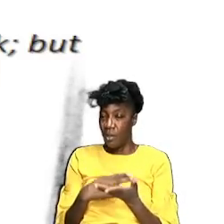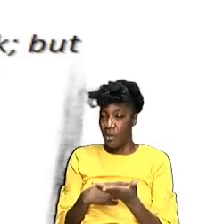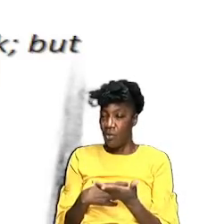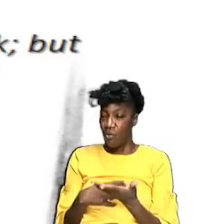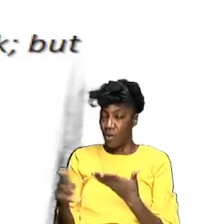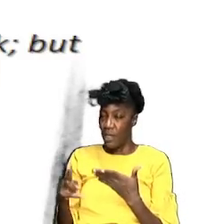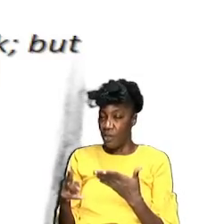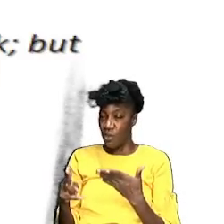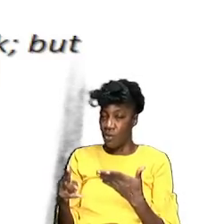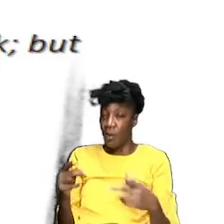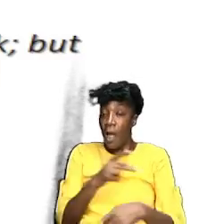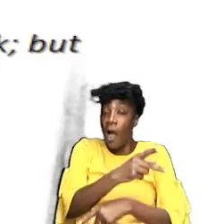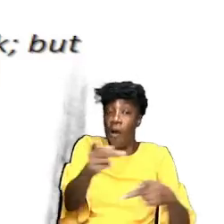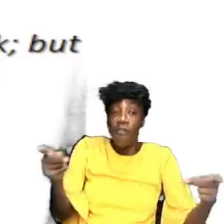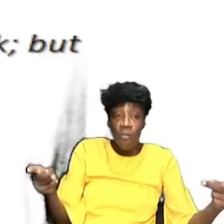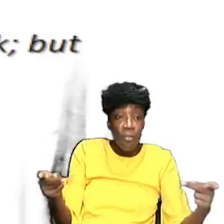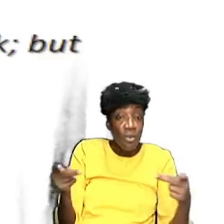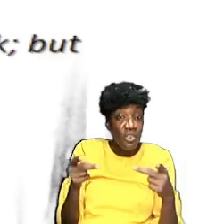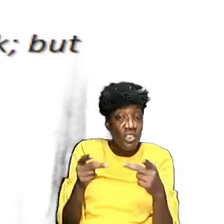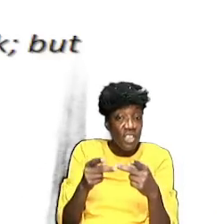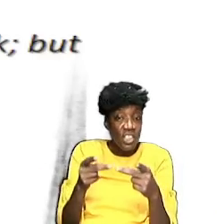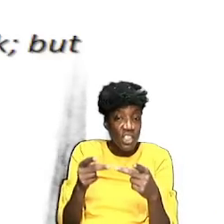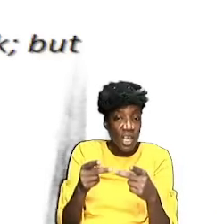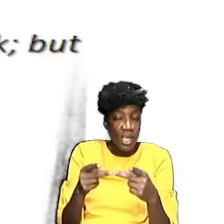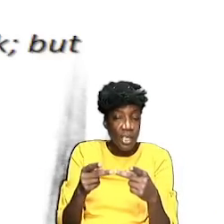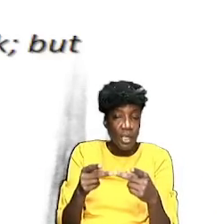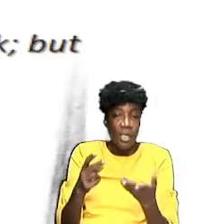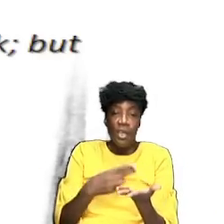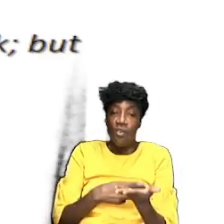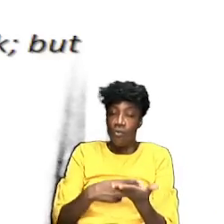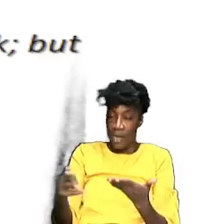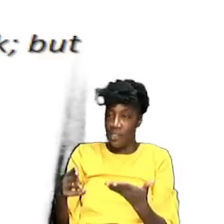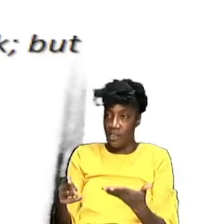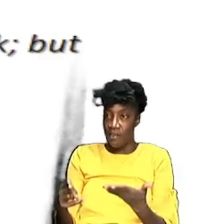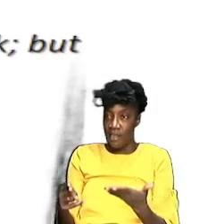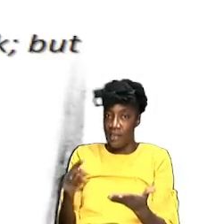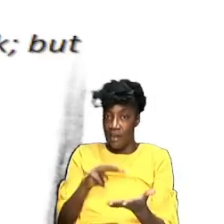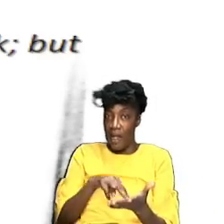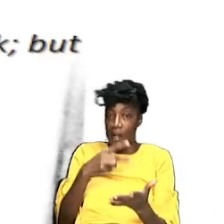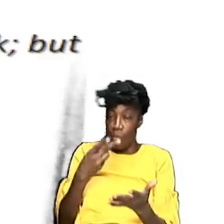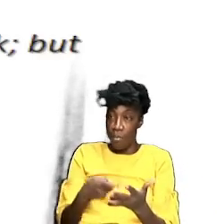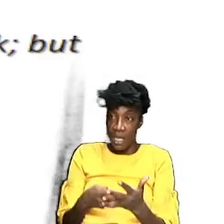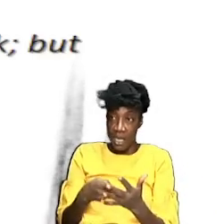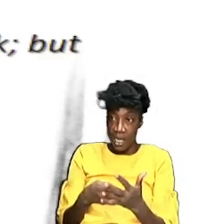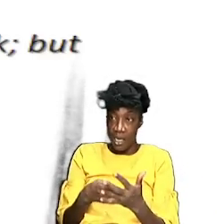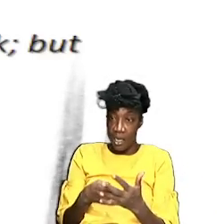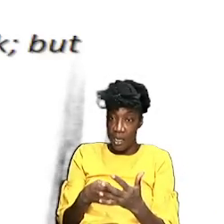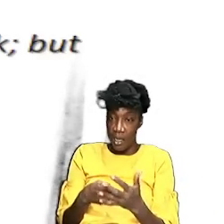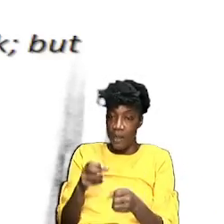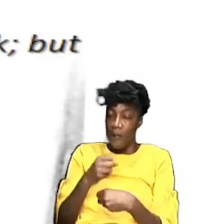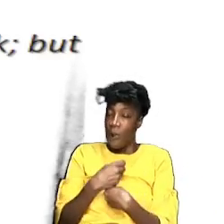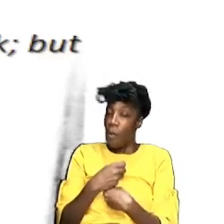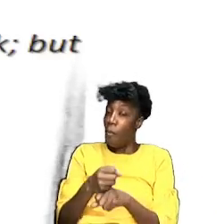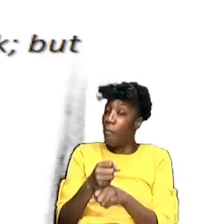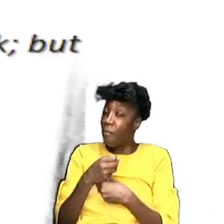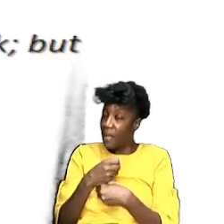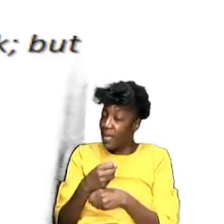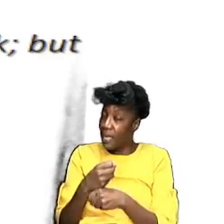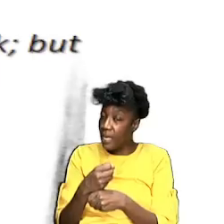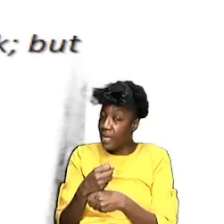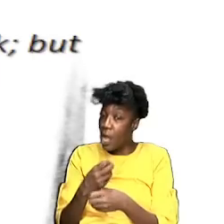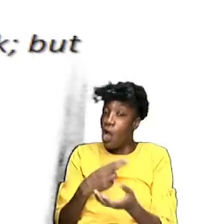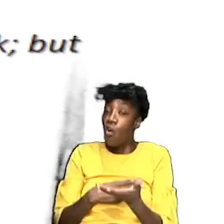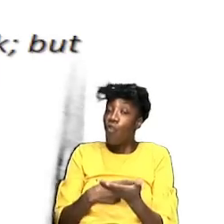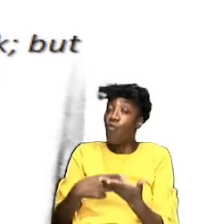of positional righteousness. Let me explain what that means. Now, positional righteousness means that we are made righteousness by